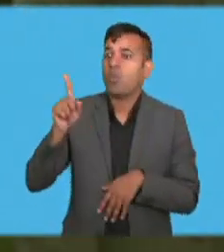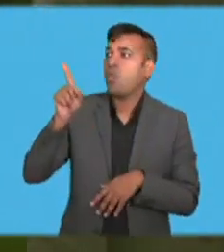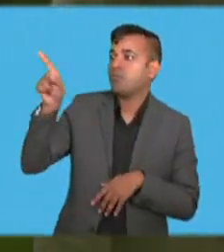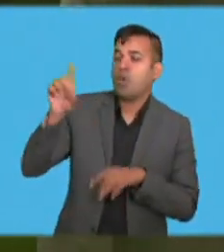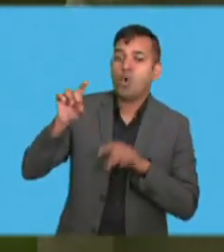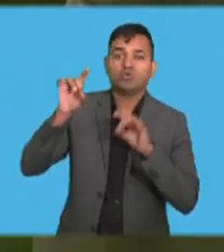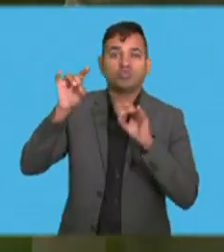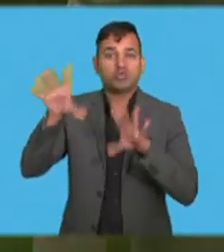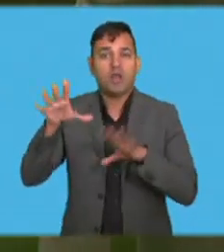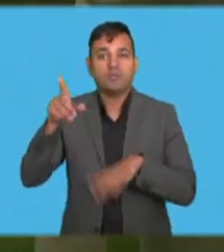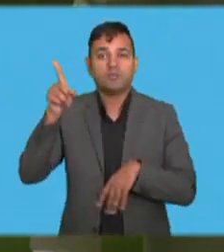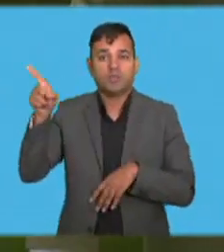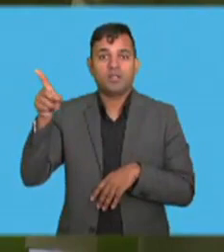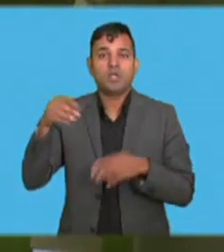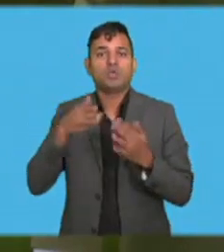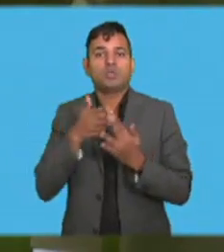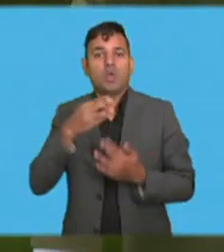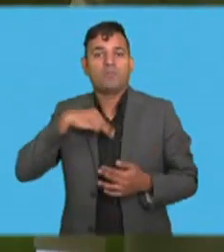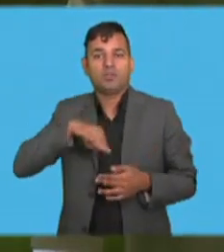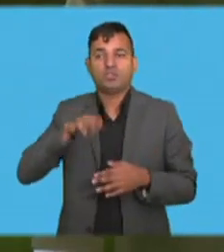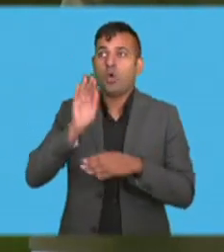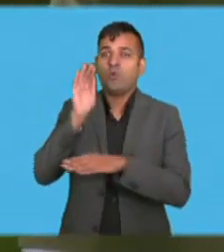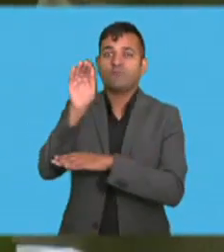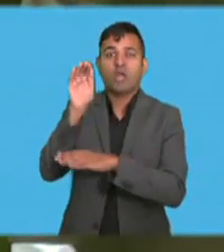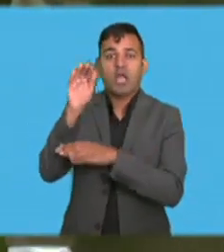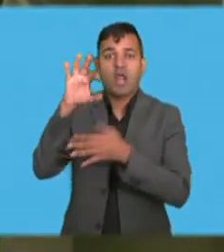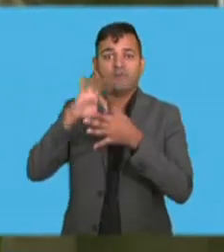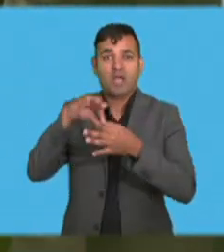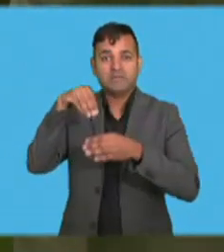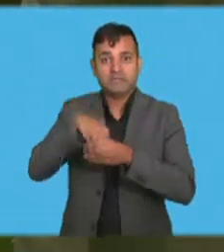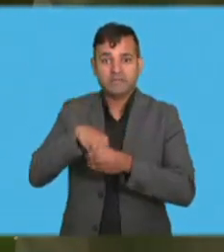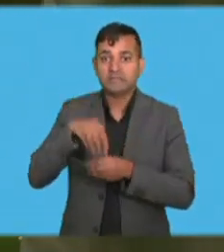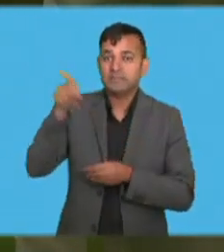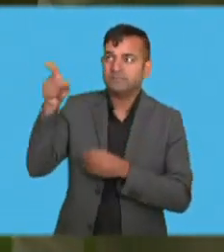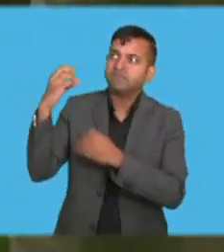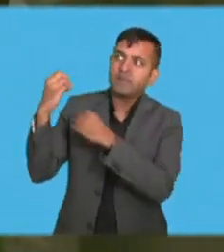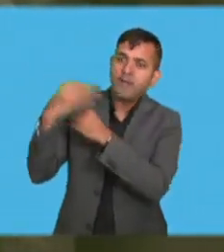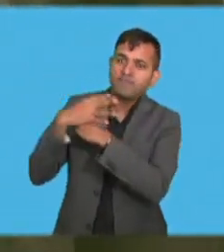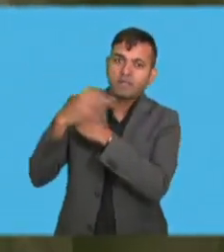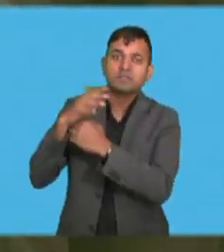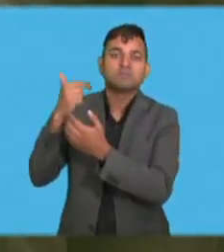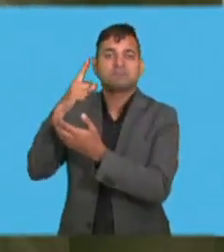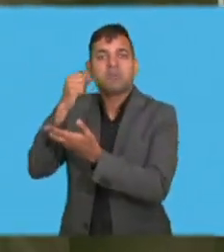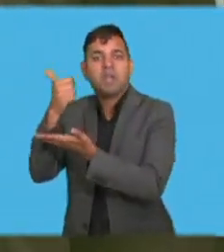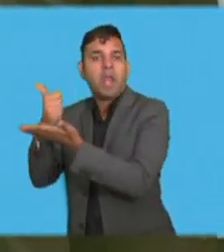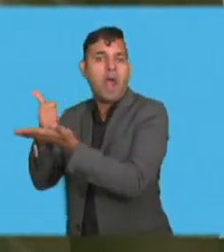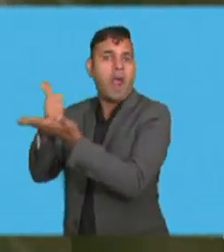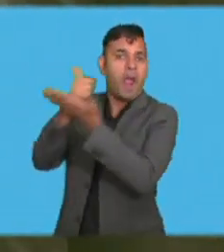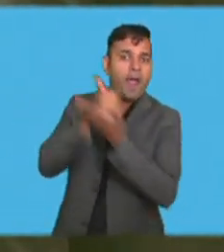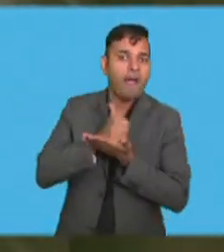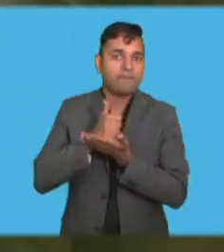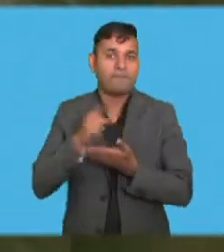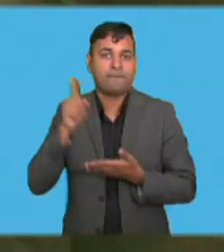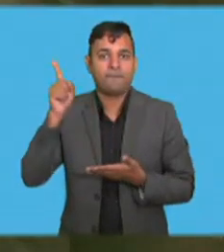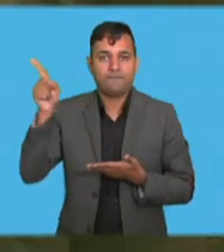and International Cooperation, assured us that they will provide some aerial